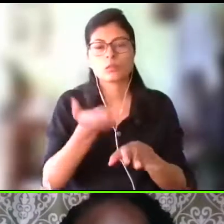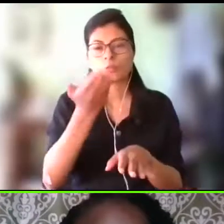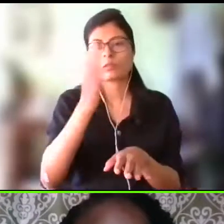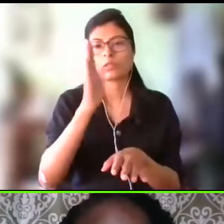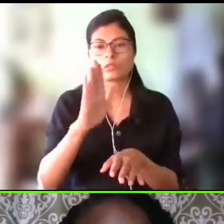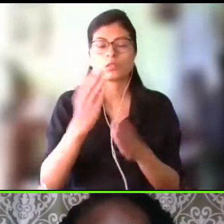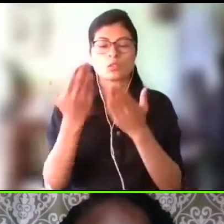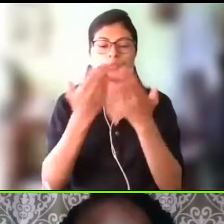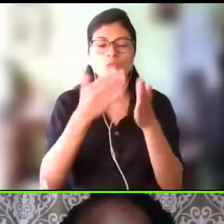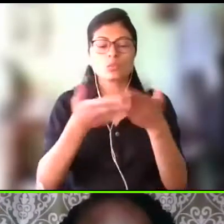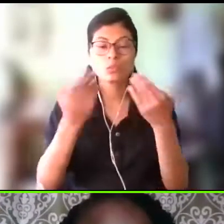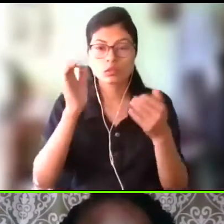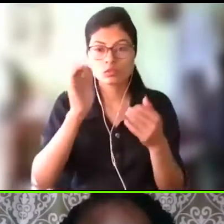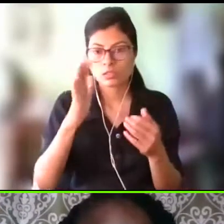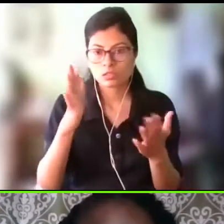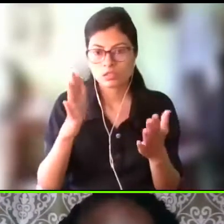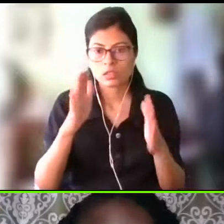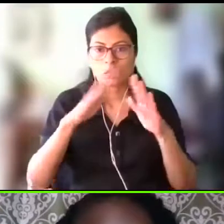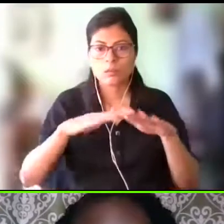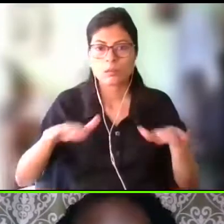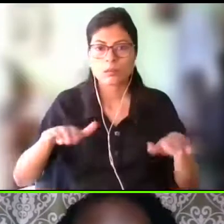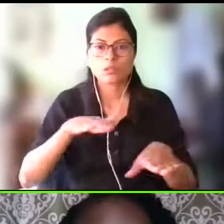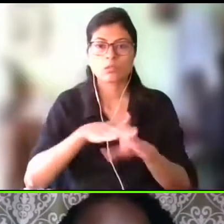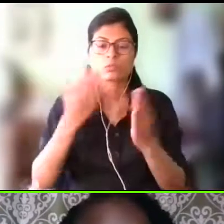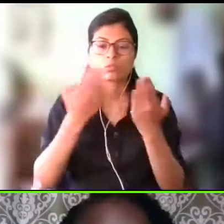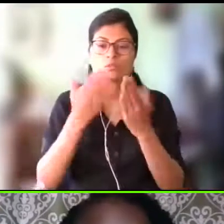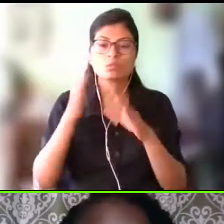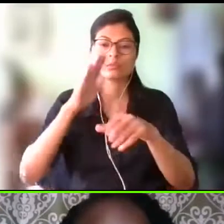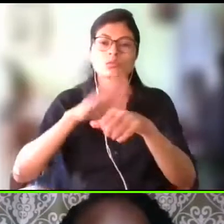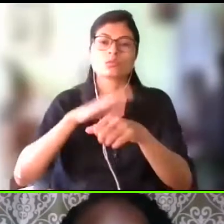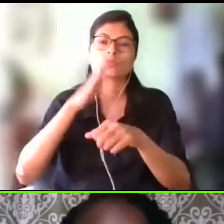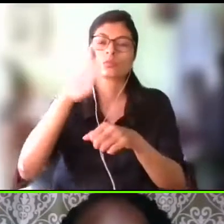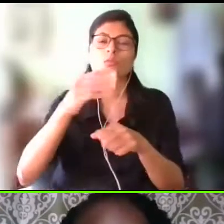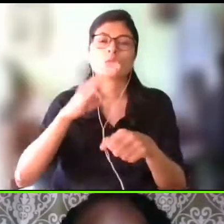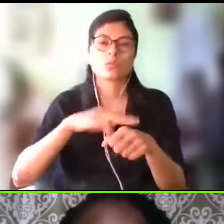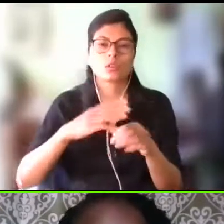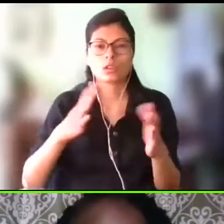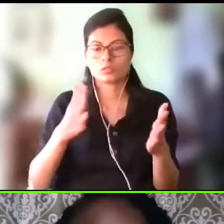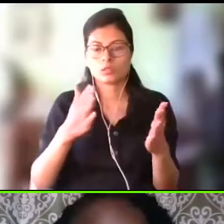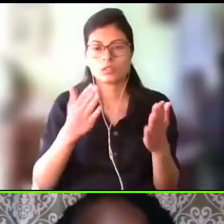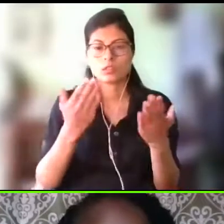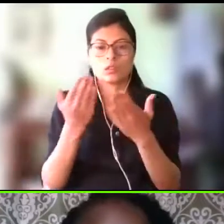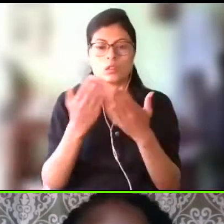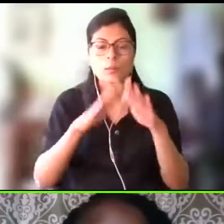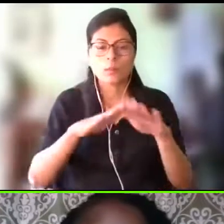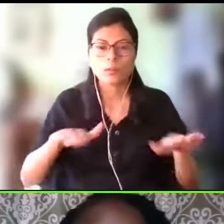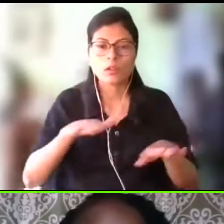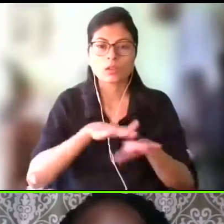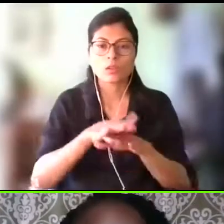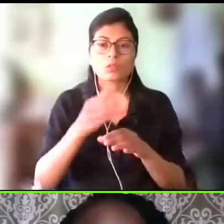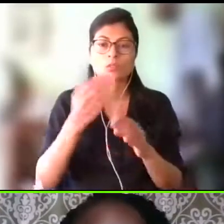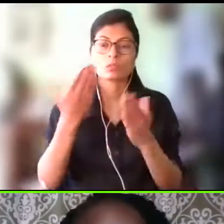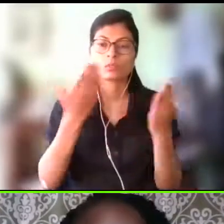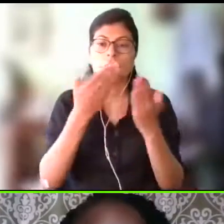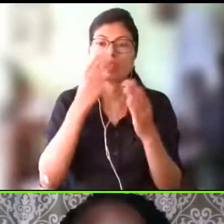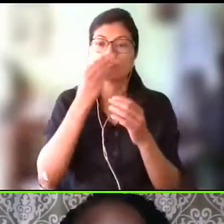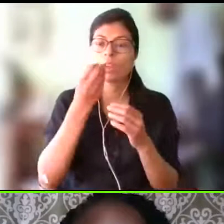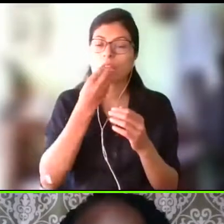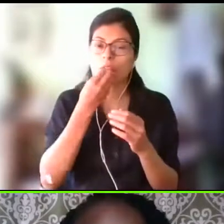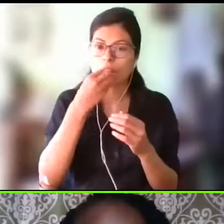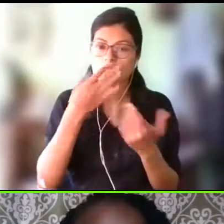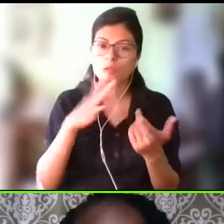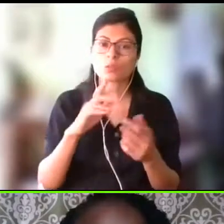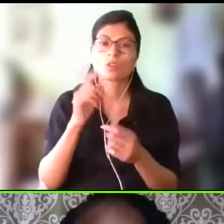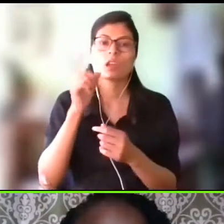children who are dependent on the feeding programs and so on are at home, and they are